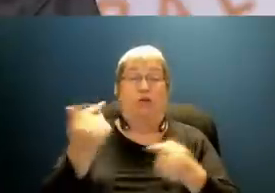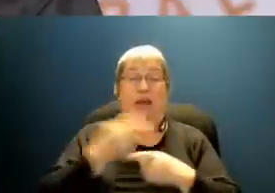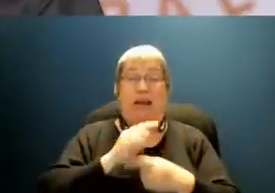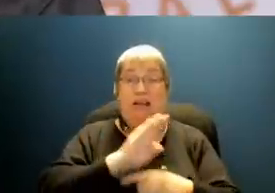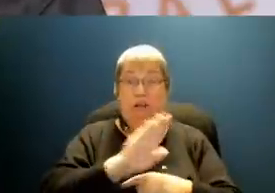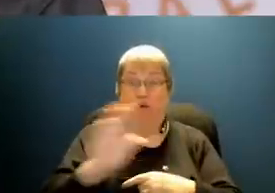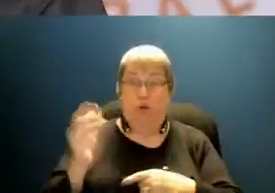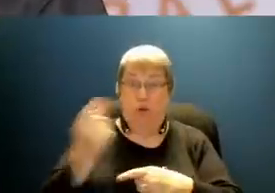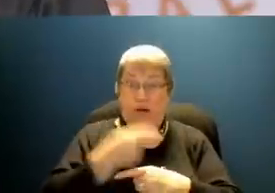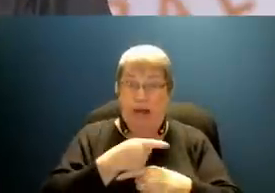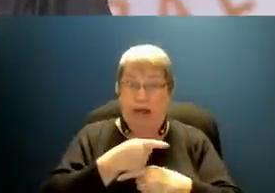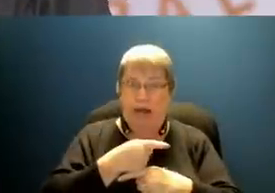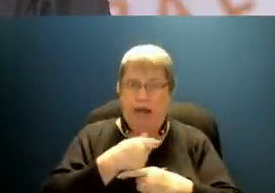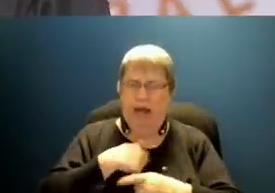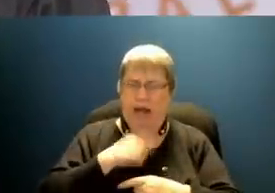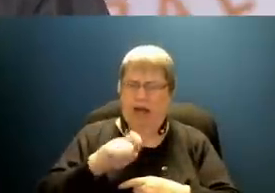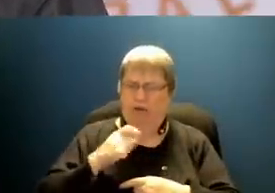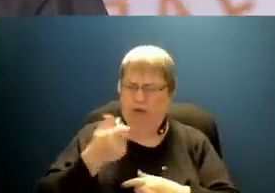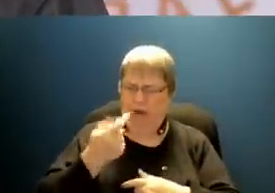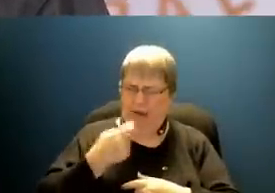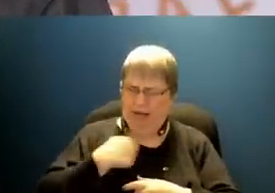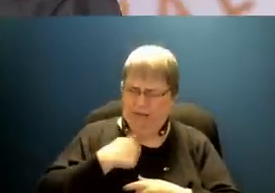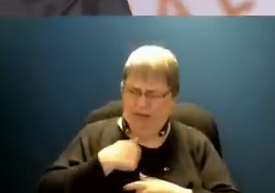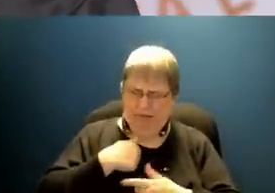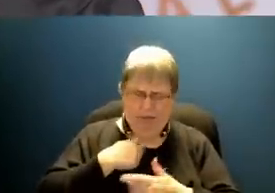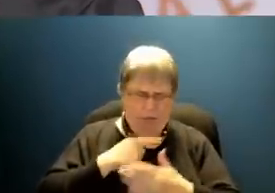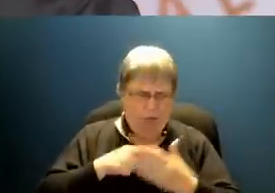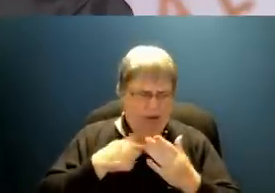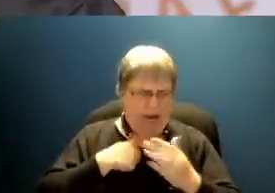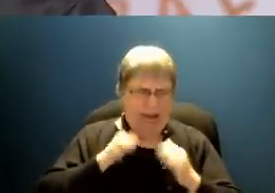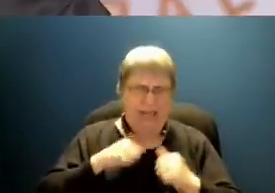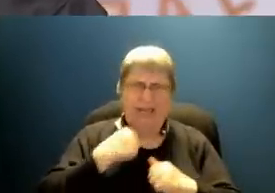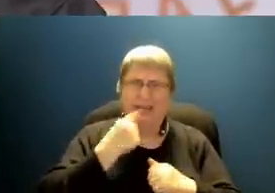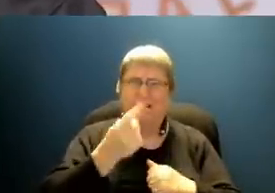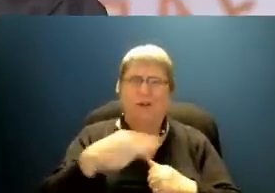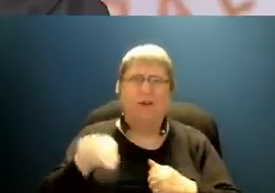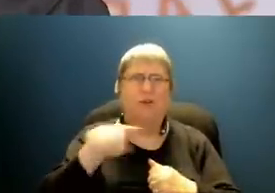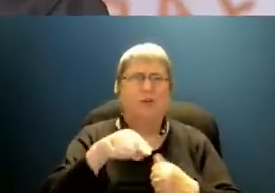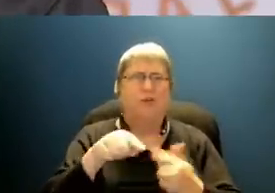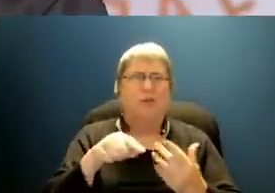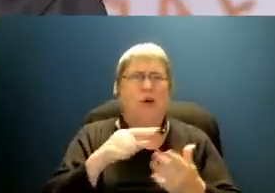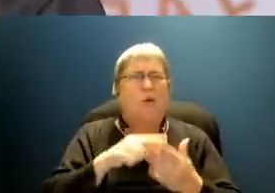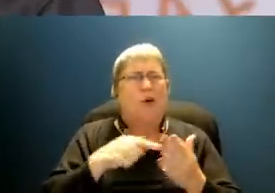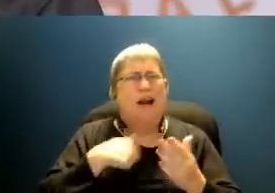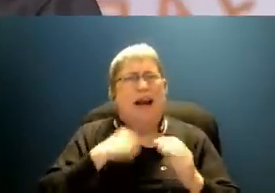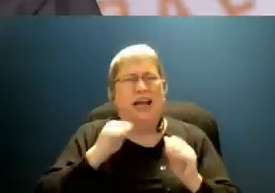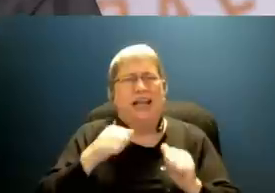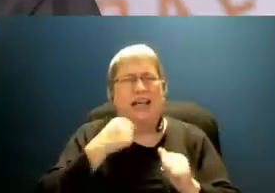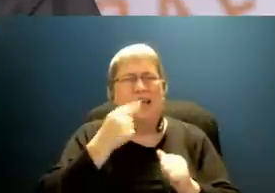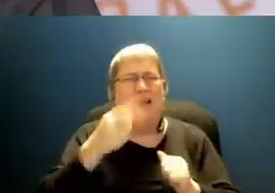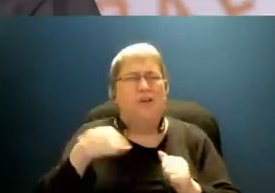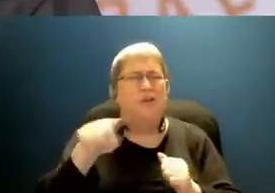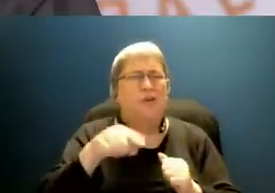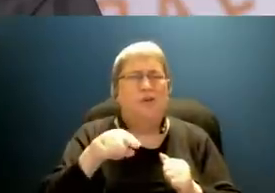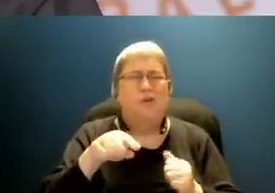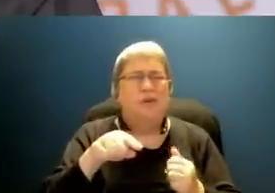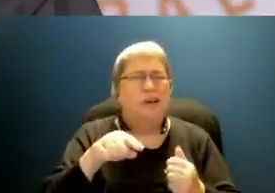myself, what could I tell you? What could I possibly tell you that you don't already know?